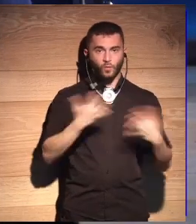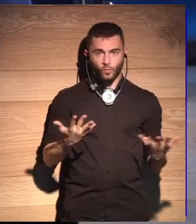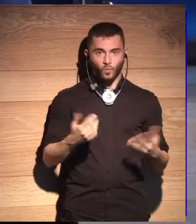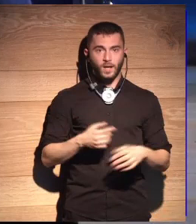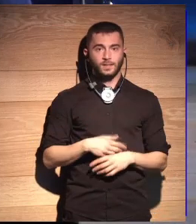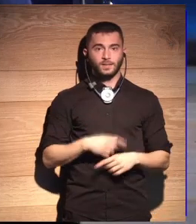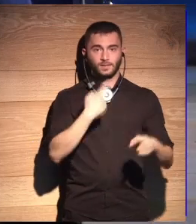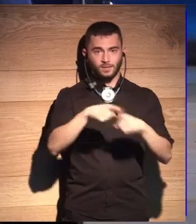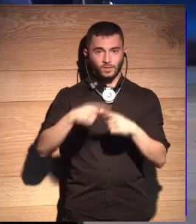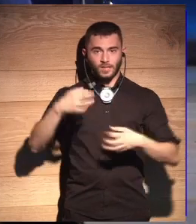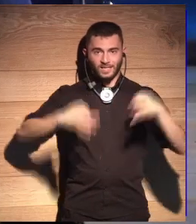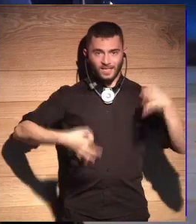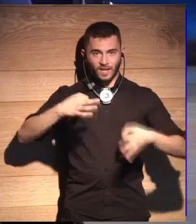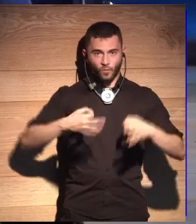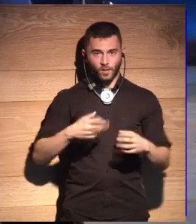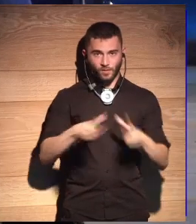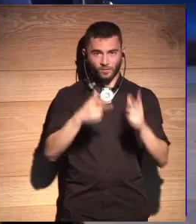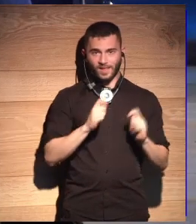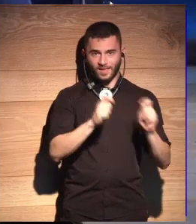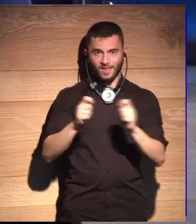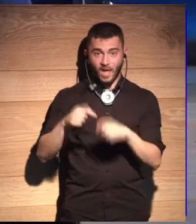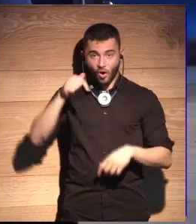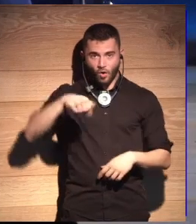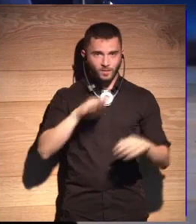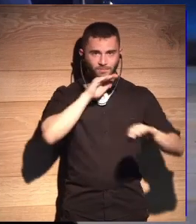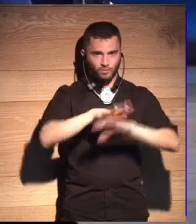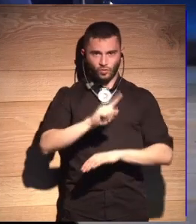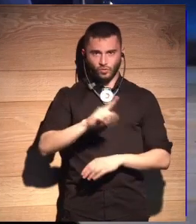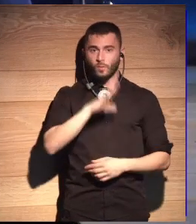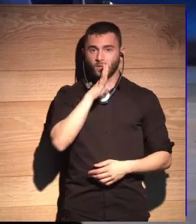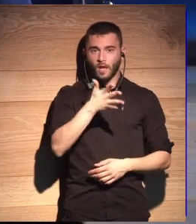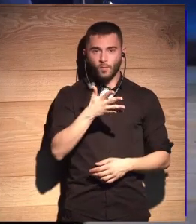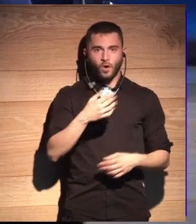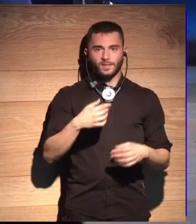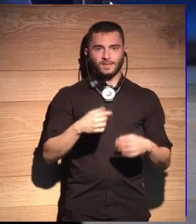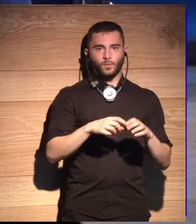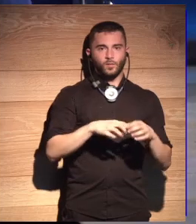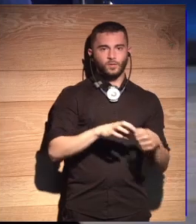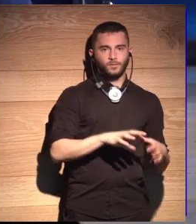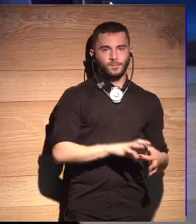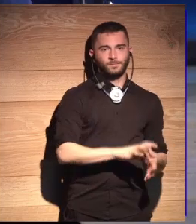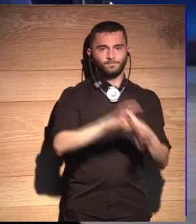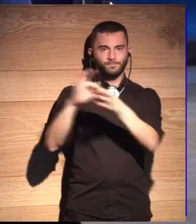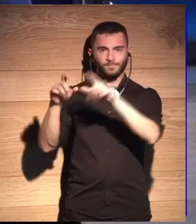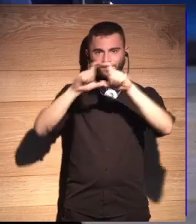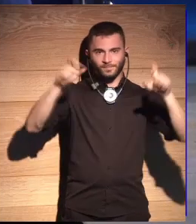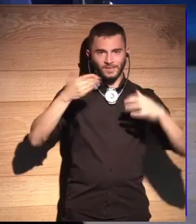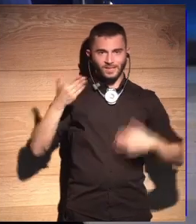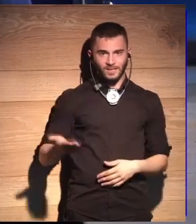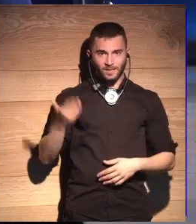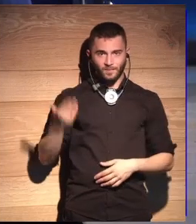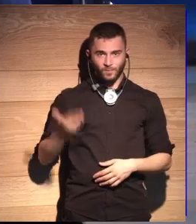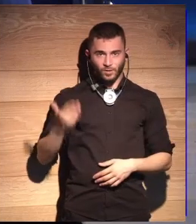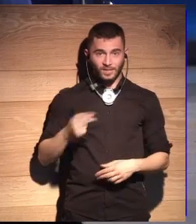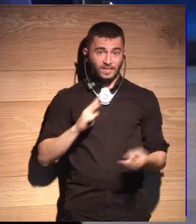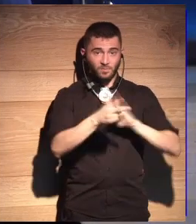one essential element, which is to provide elements for judgment to the citizens. And this is not being fulfilled because